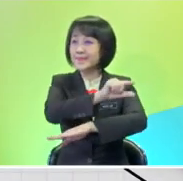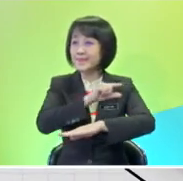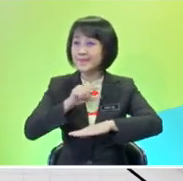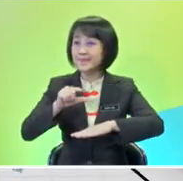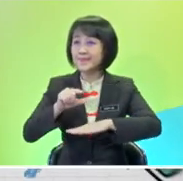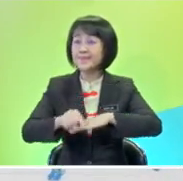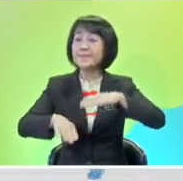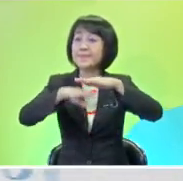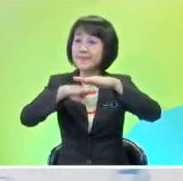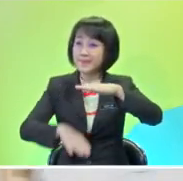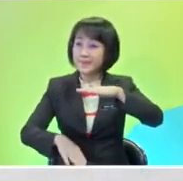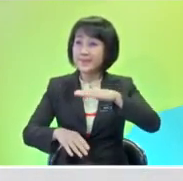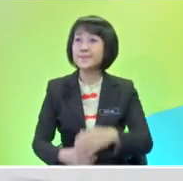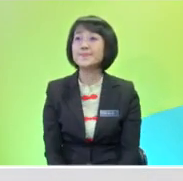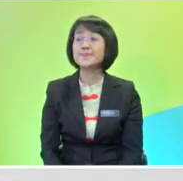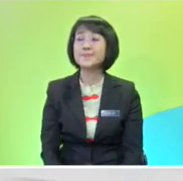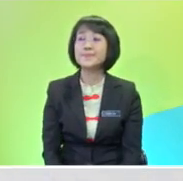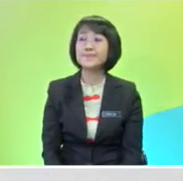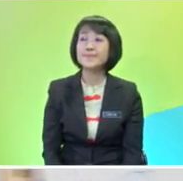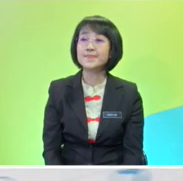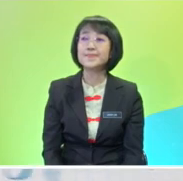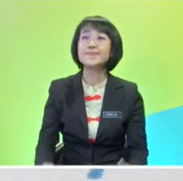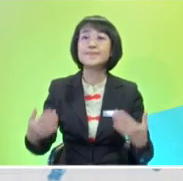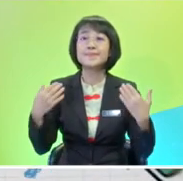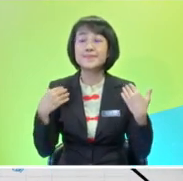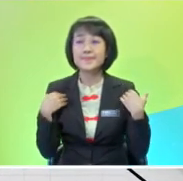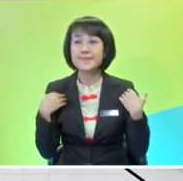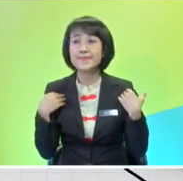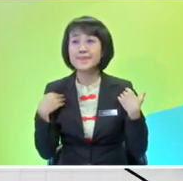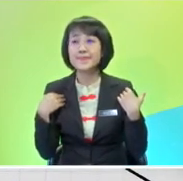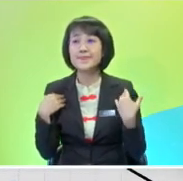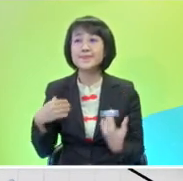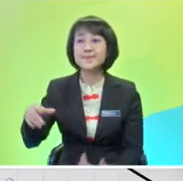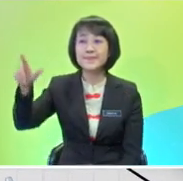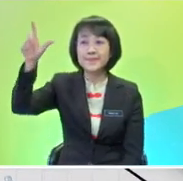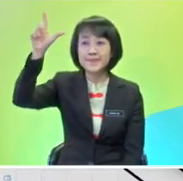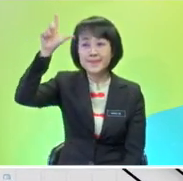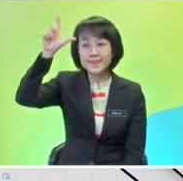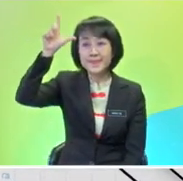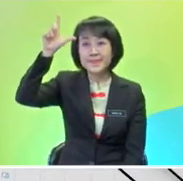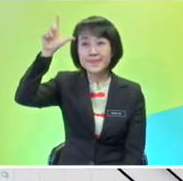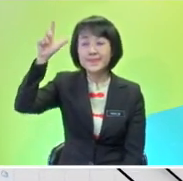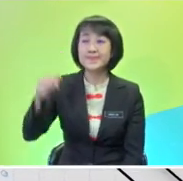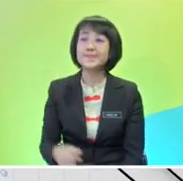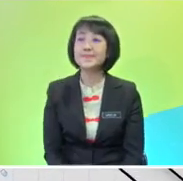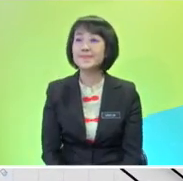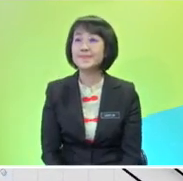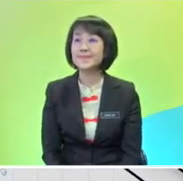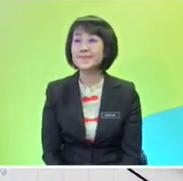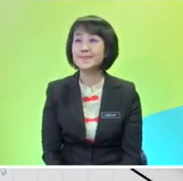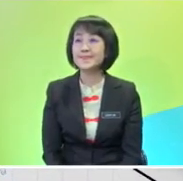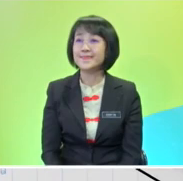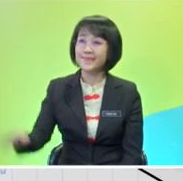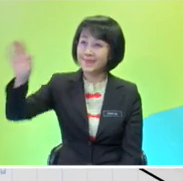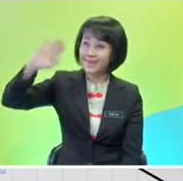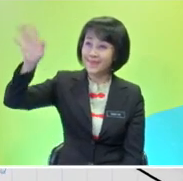bottom left, we've got Lee Sin Yuan from SJKC Kuang Rawang Selangor. Hi, Sin Yuan.